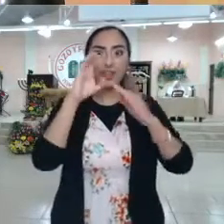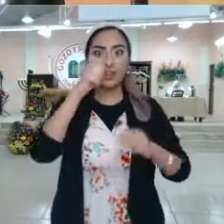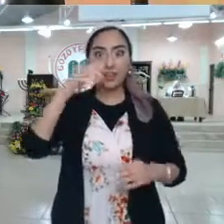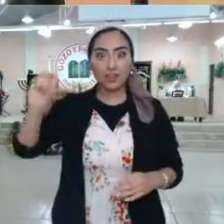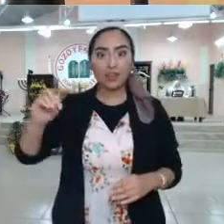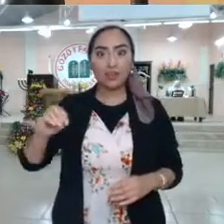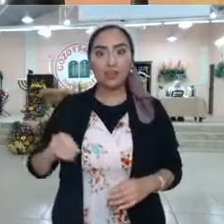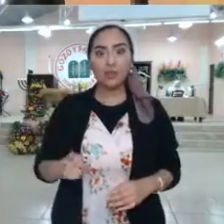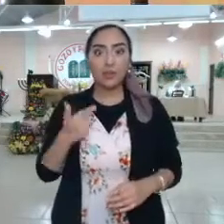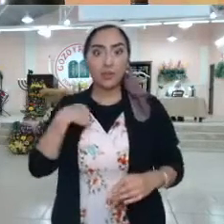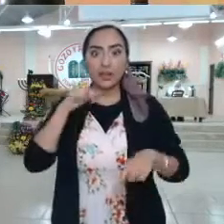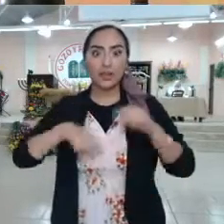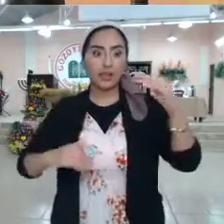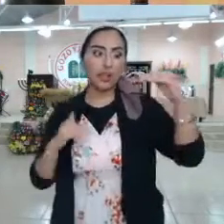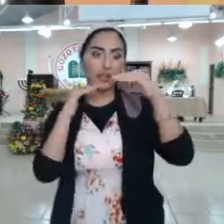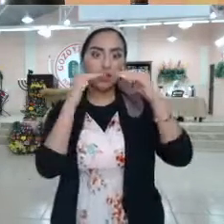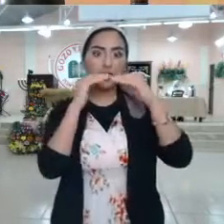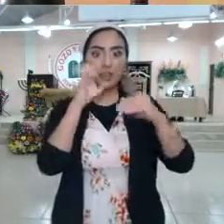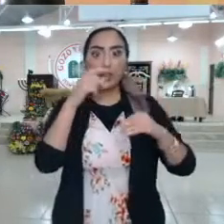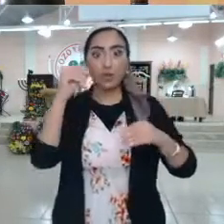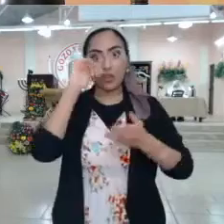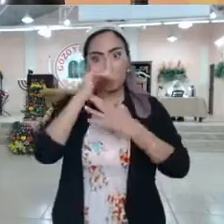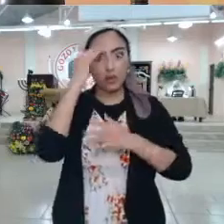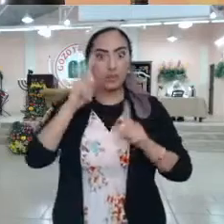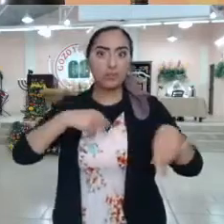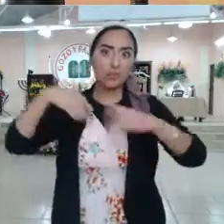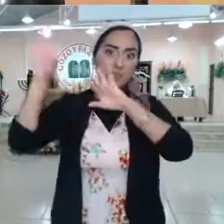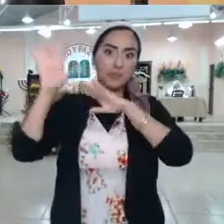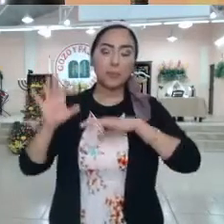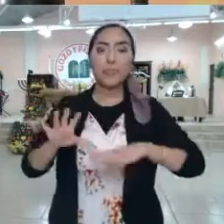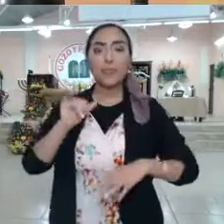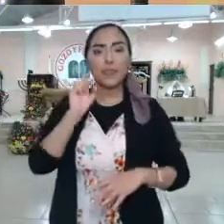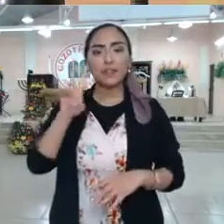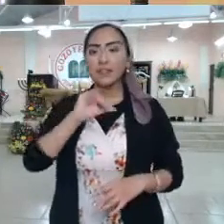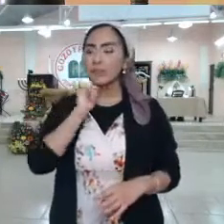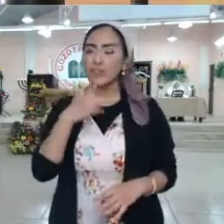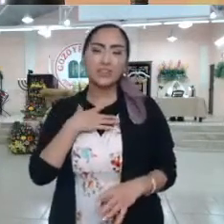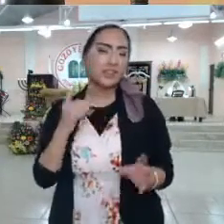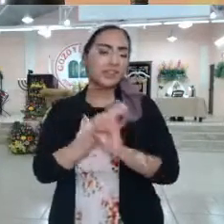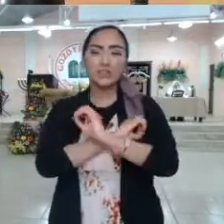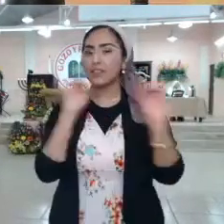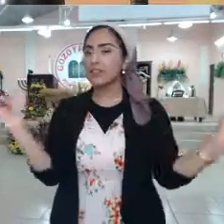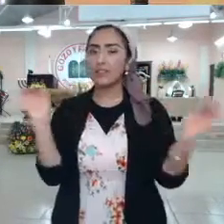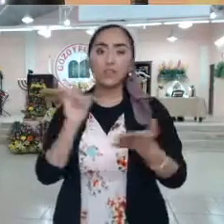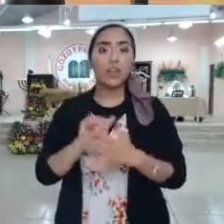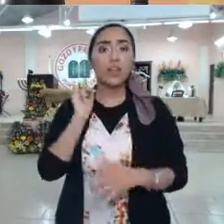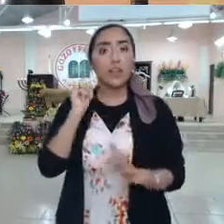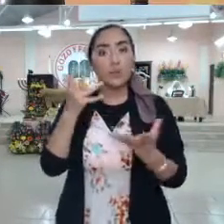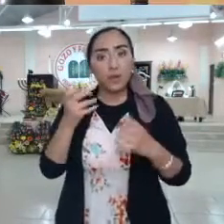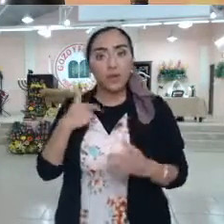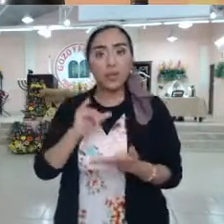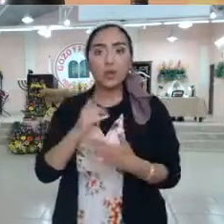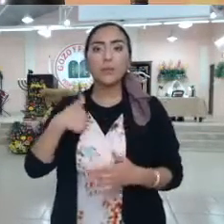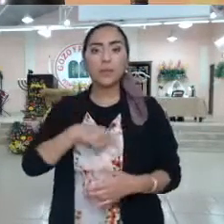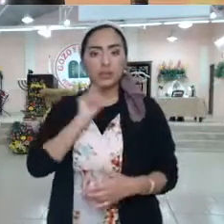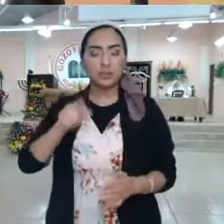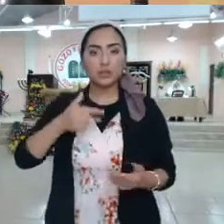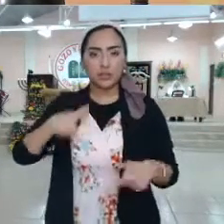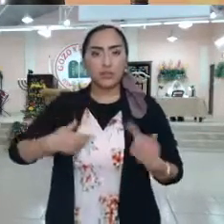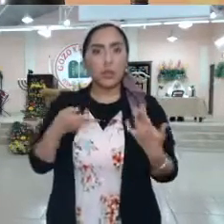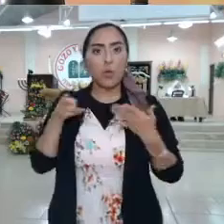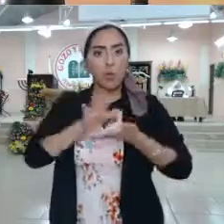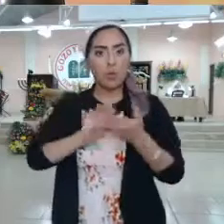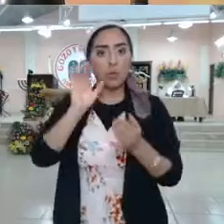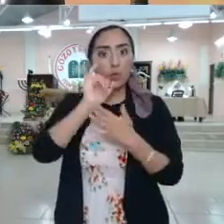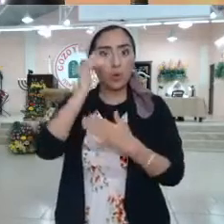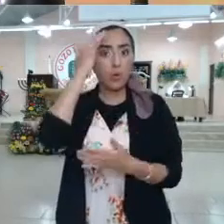their hate of their ego. We didn't wear in the same way of their ego. That's why they left Joshua. He doesn't want any of that. He wants us to be